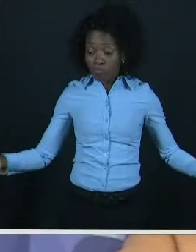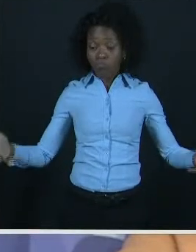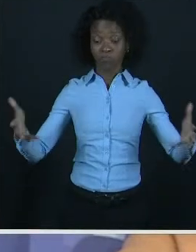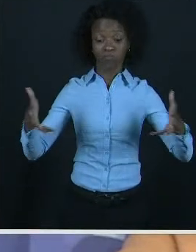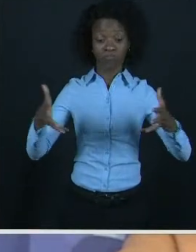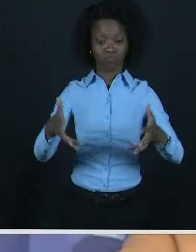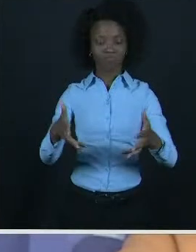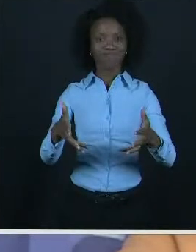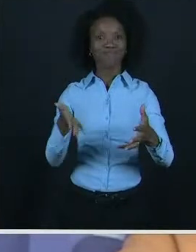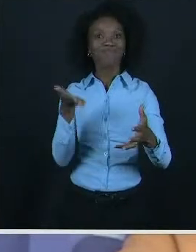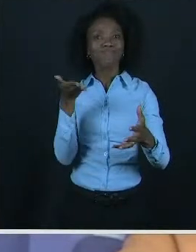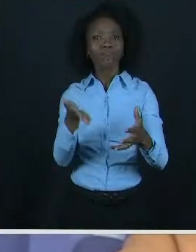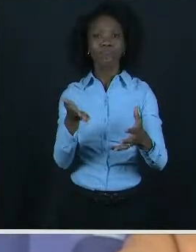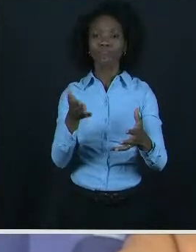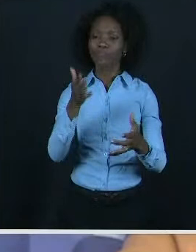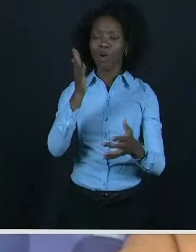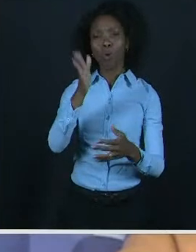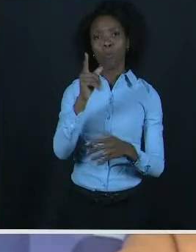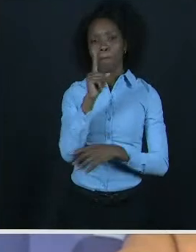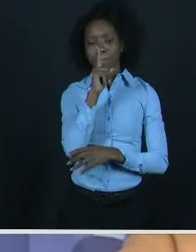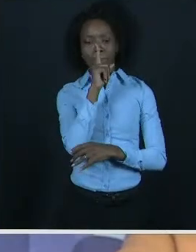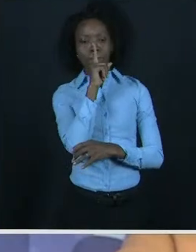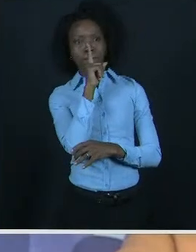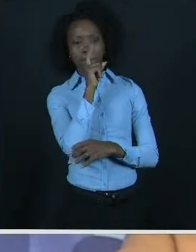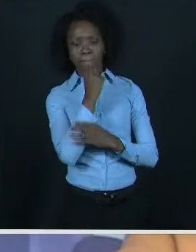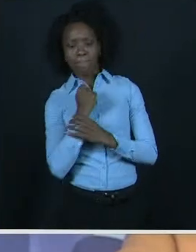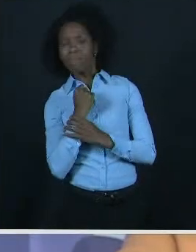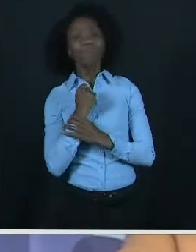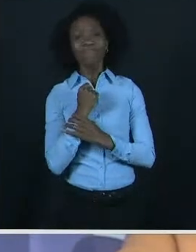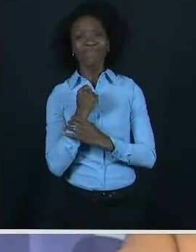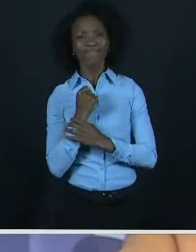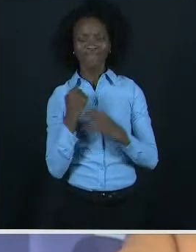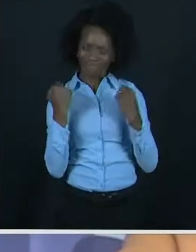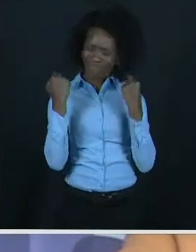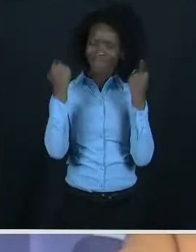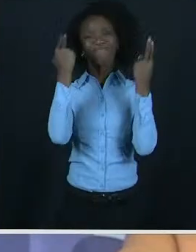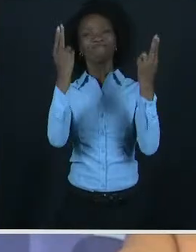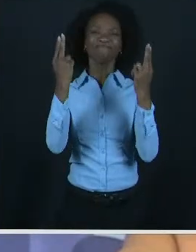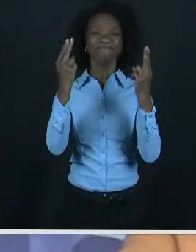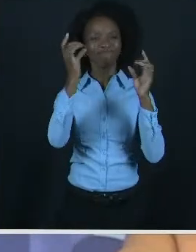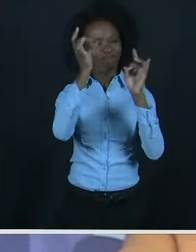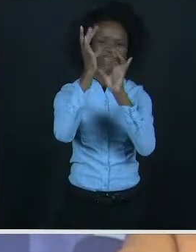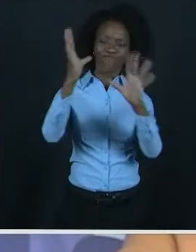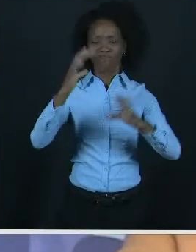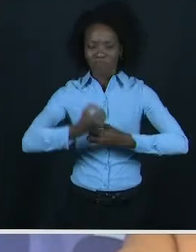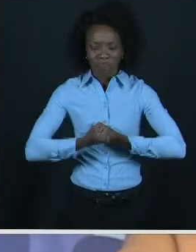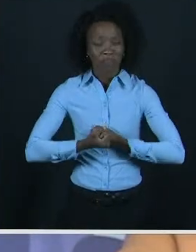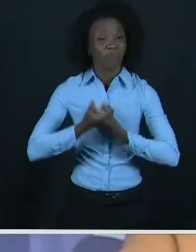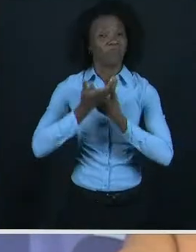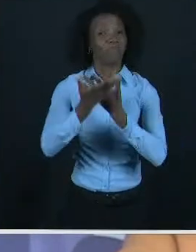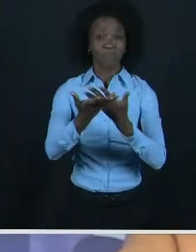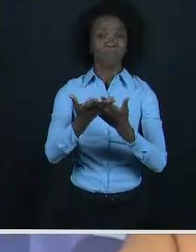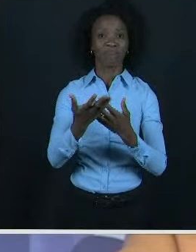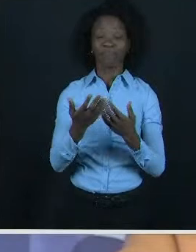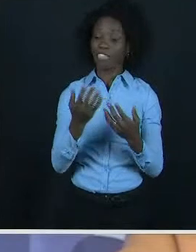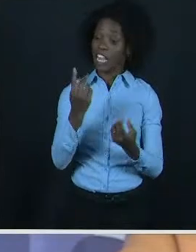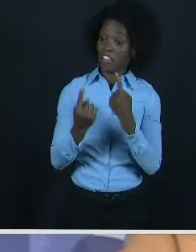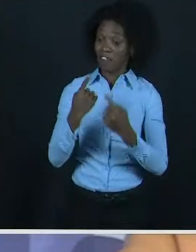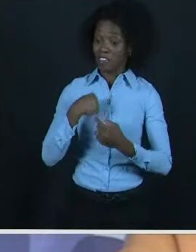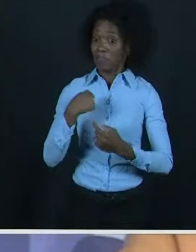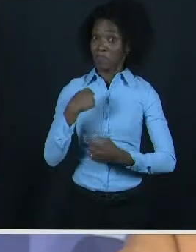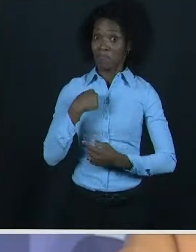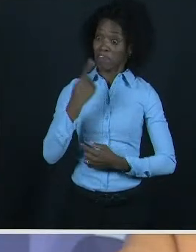will express your views without any fear or favor, and even call me